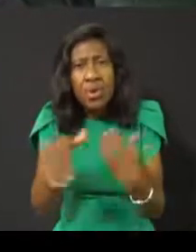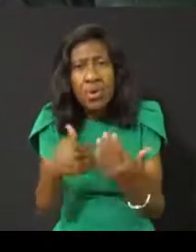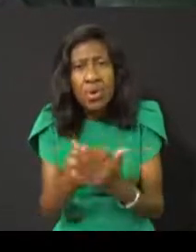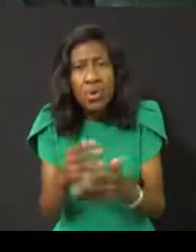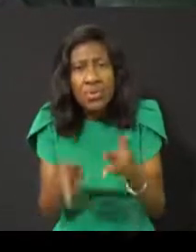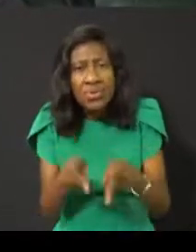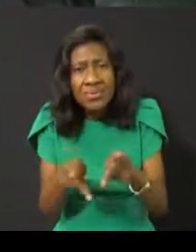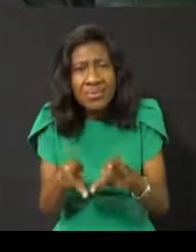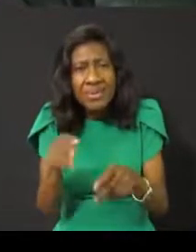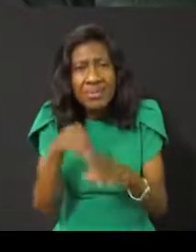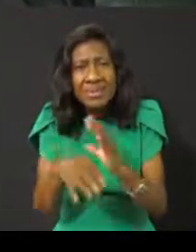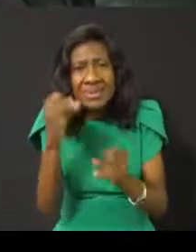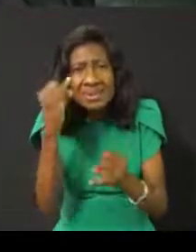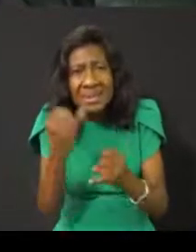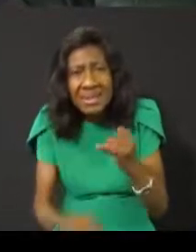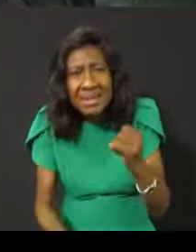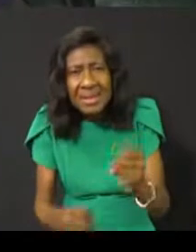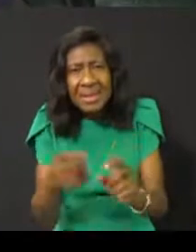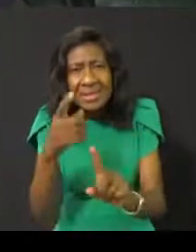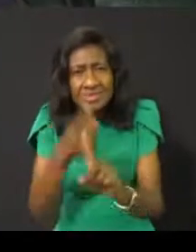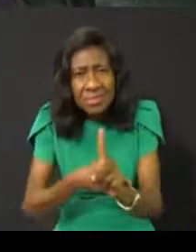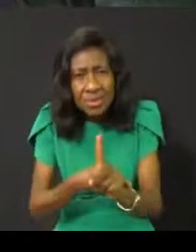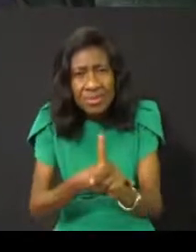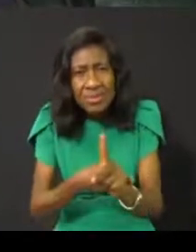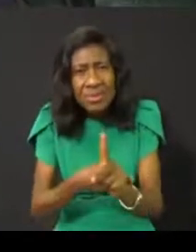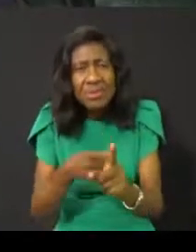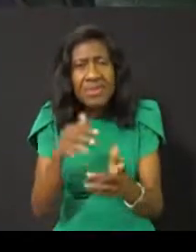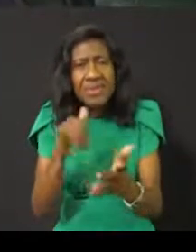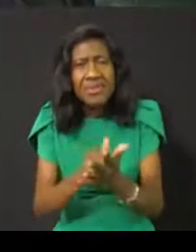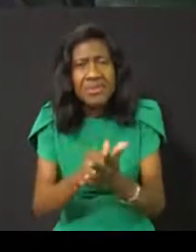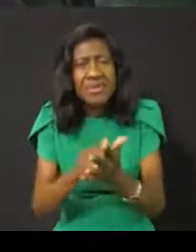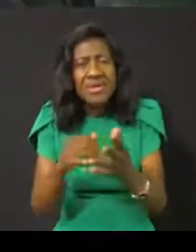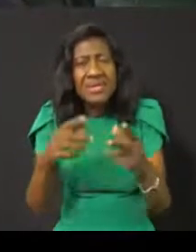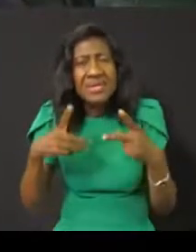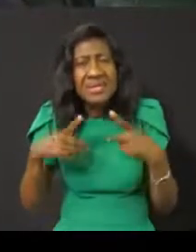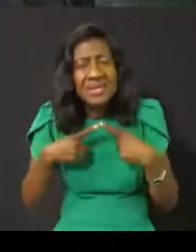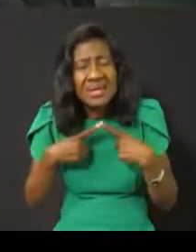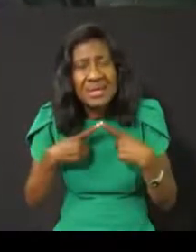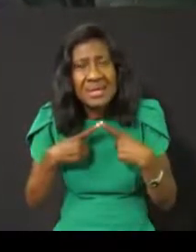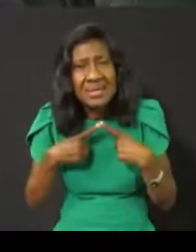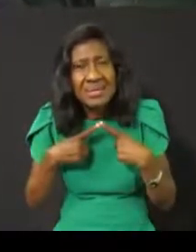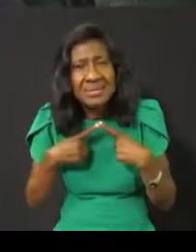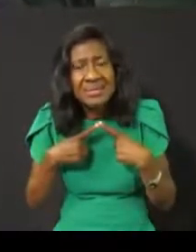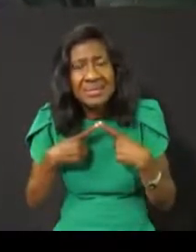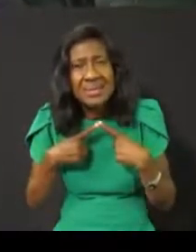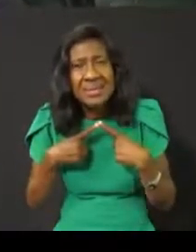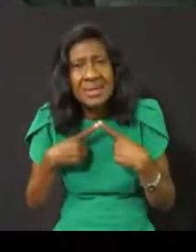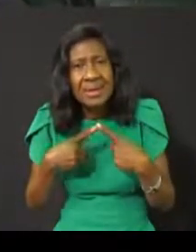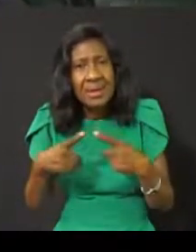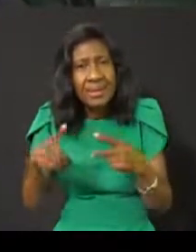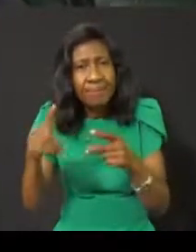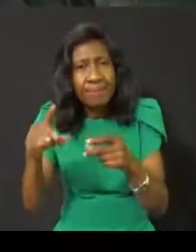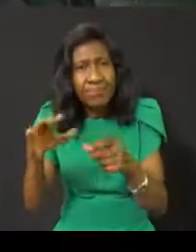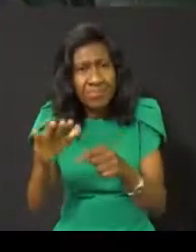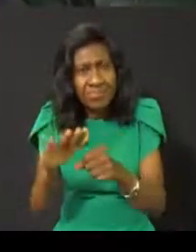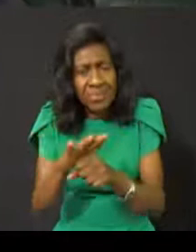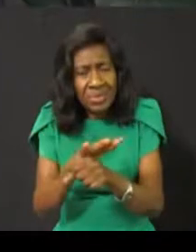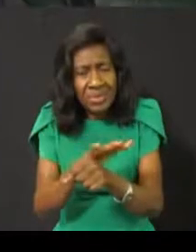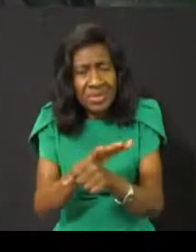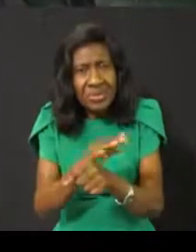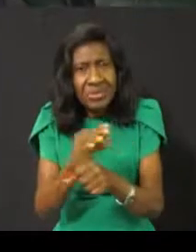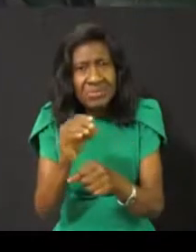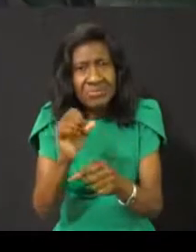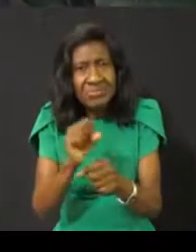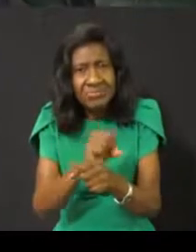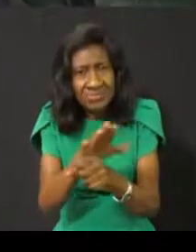people over the last month that have had enough viral load in order that we can put that through the genomic sequencer have shown that they